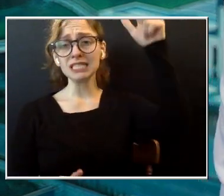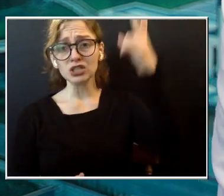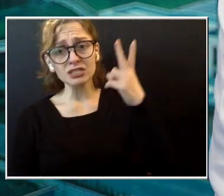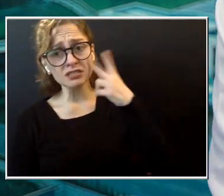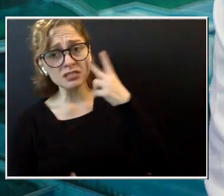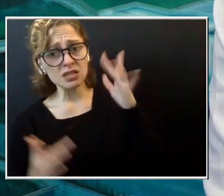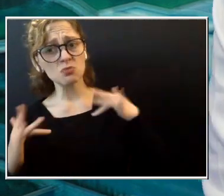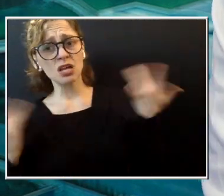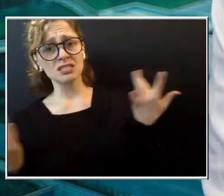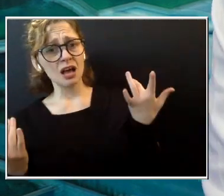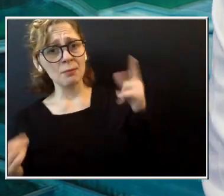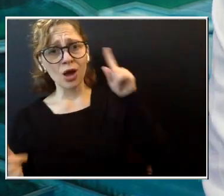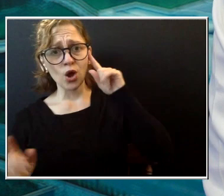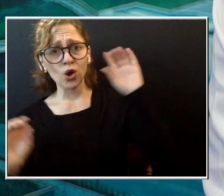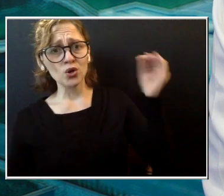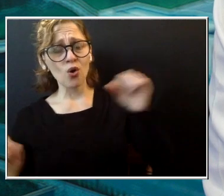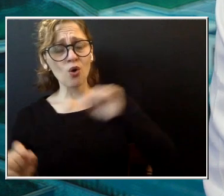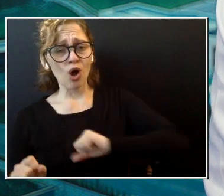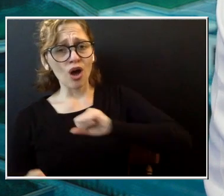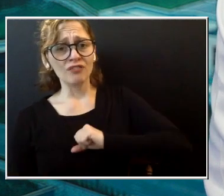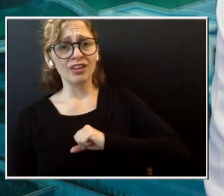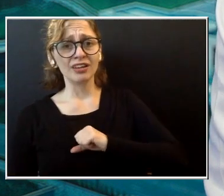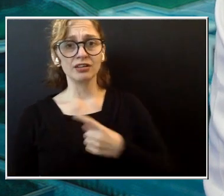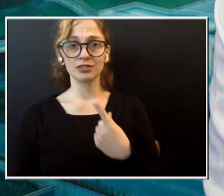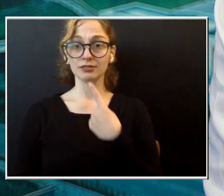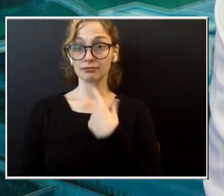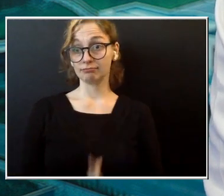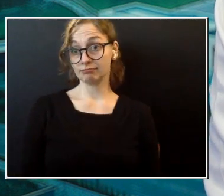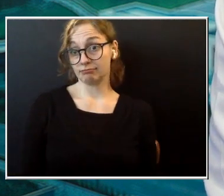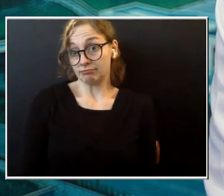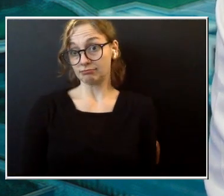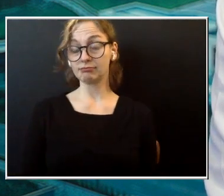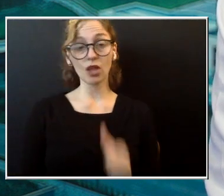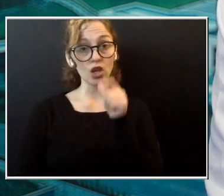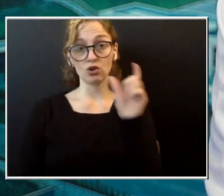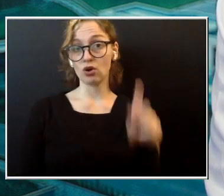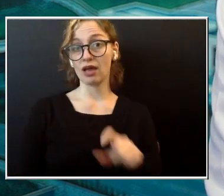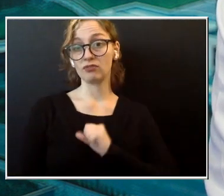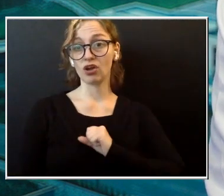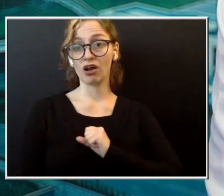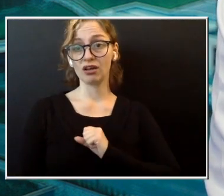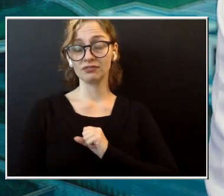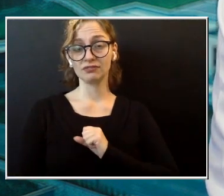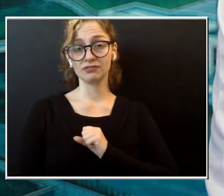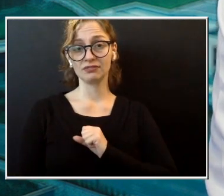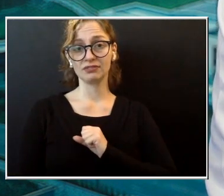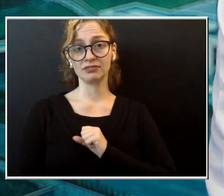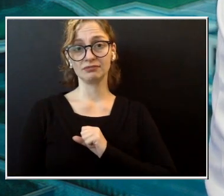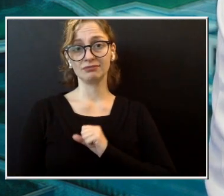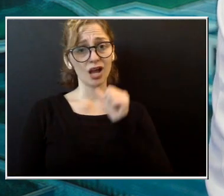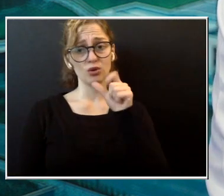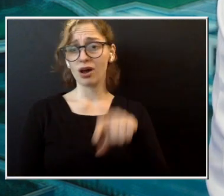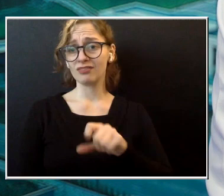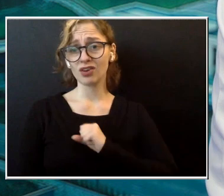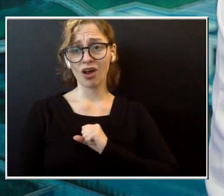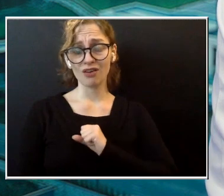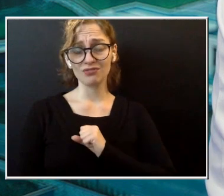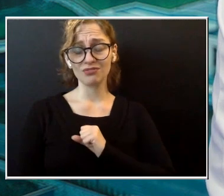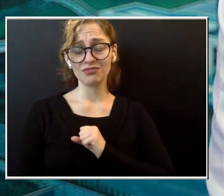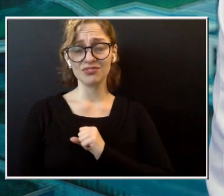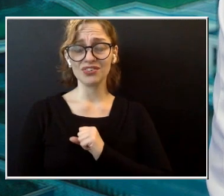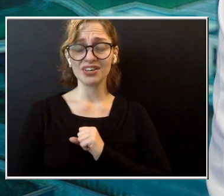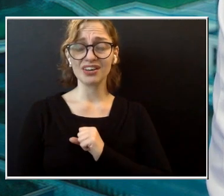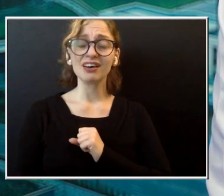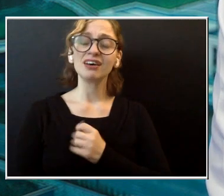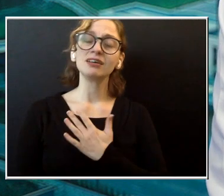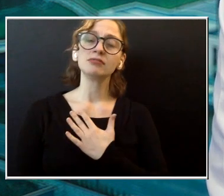She goes, "I don't have to cough. I don't have to cough." What did that mean to that individual in